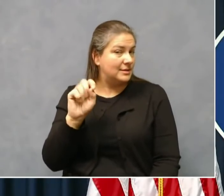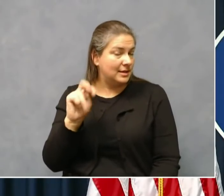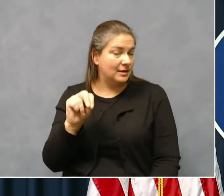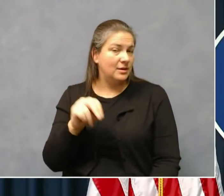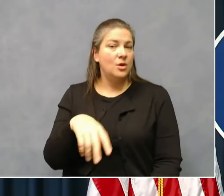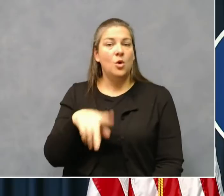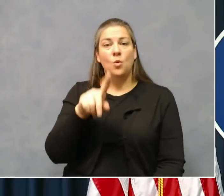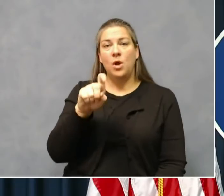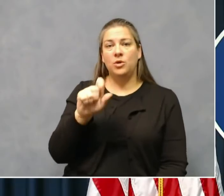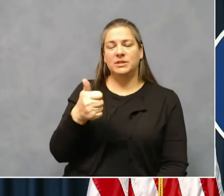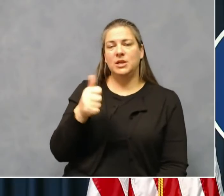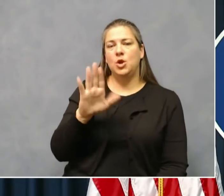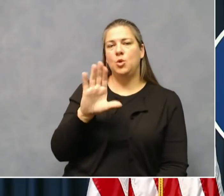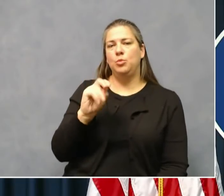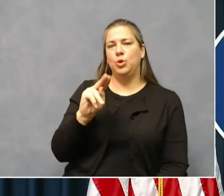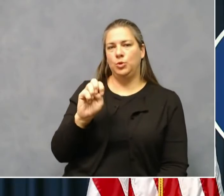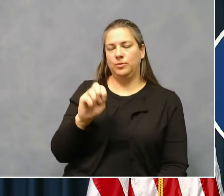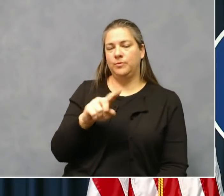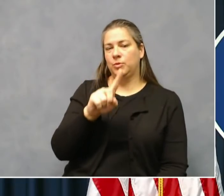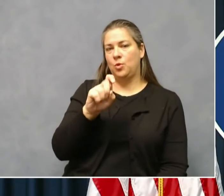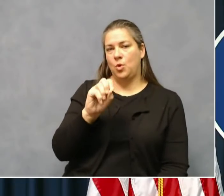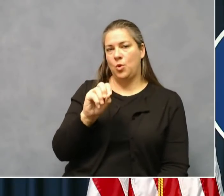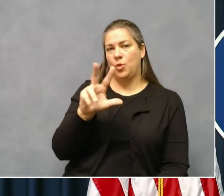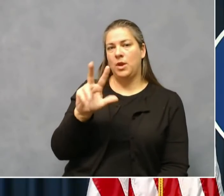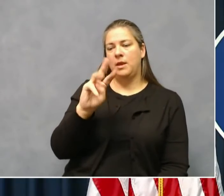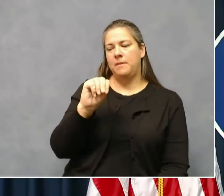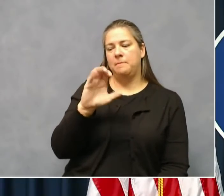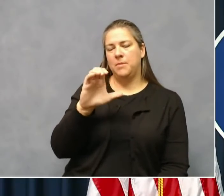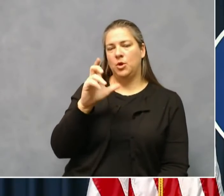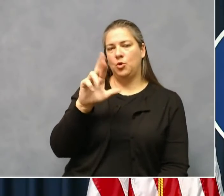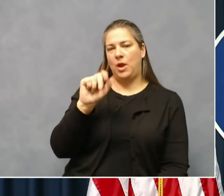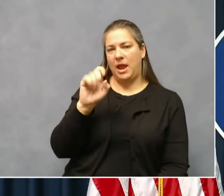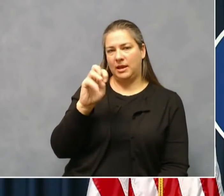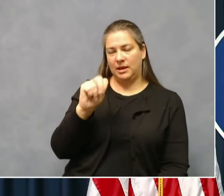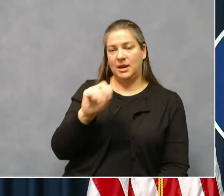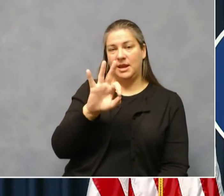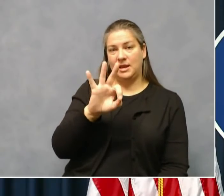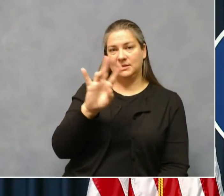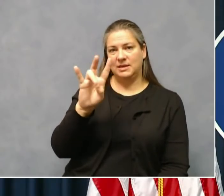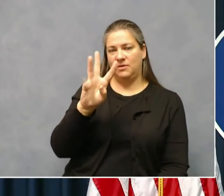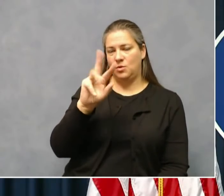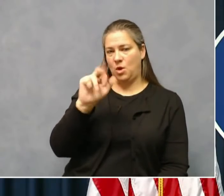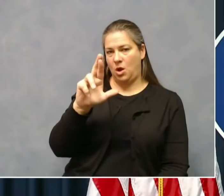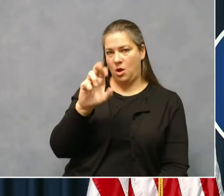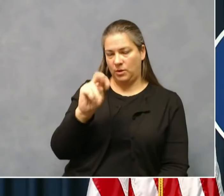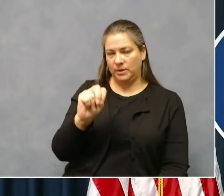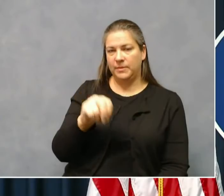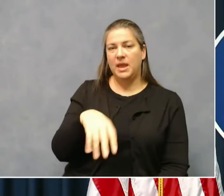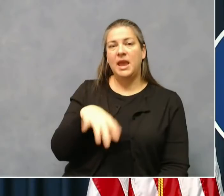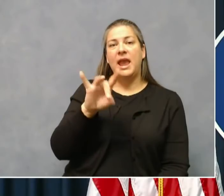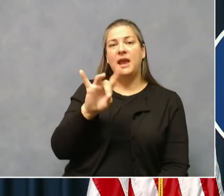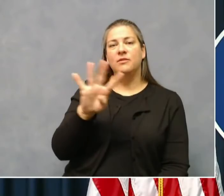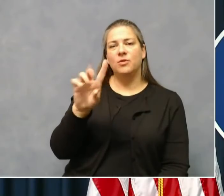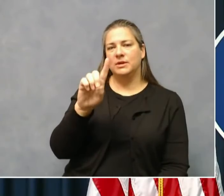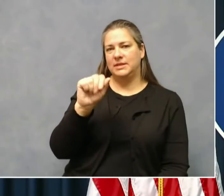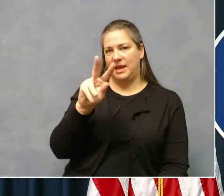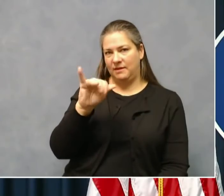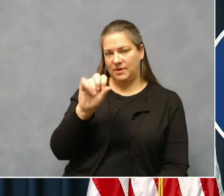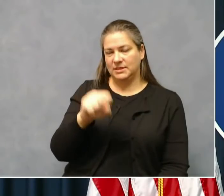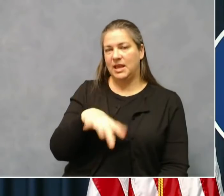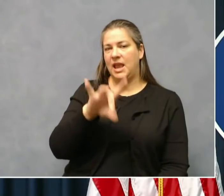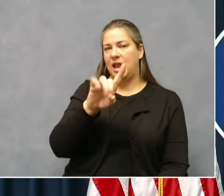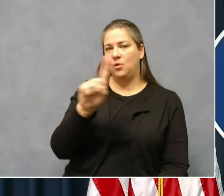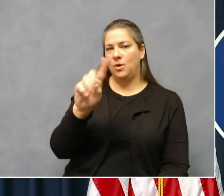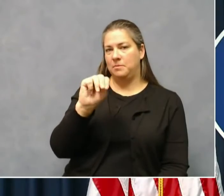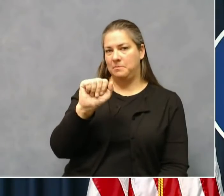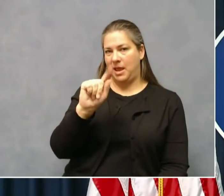Boone, 103 in McCracken, 97 in Warren, 84 in Davis, 81 in Madison,